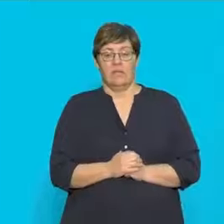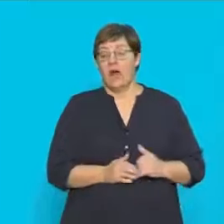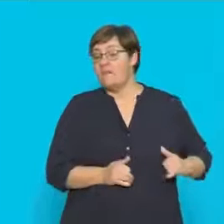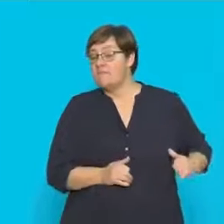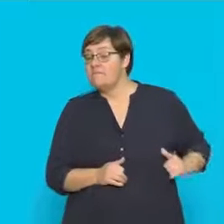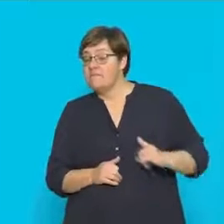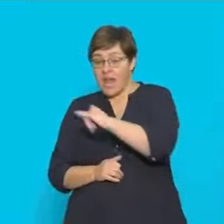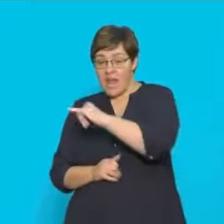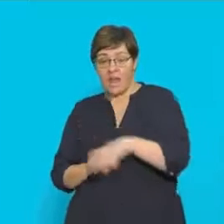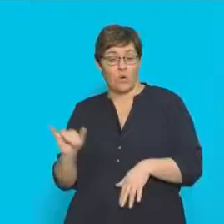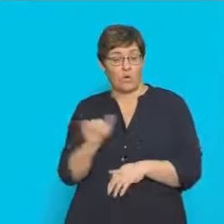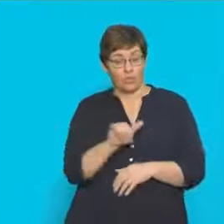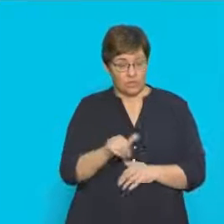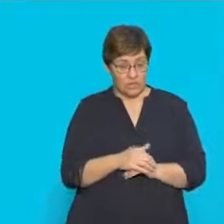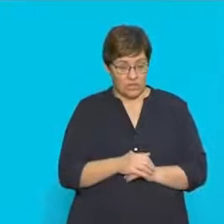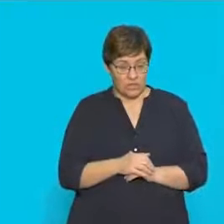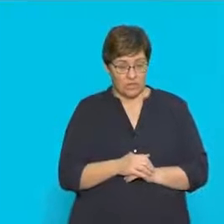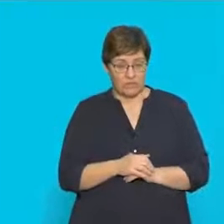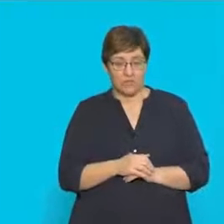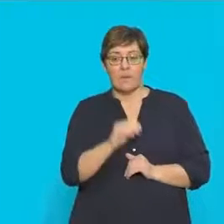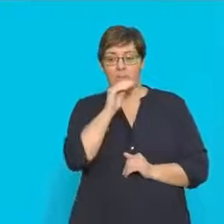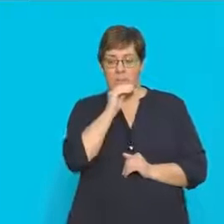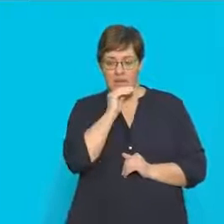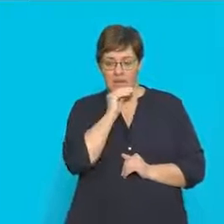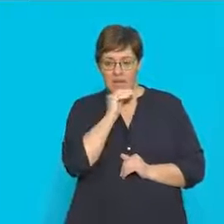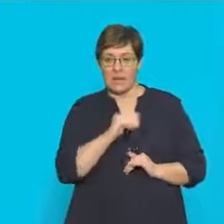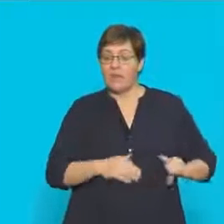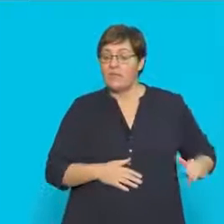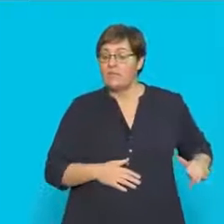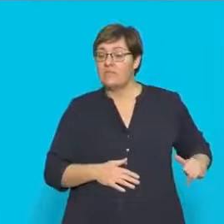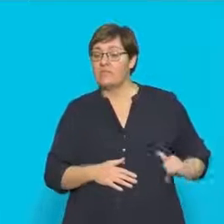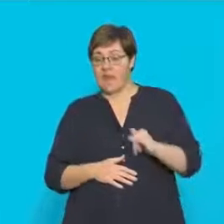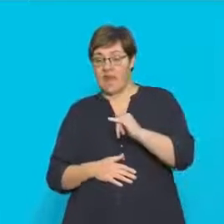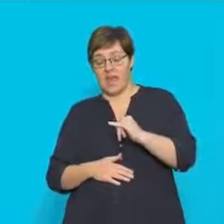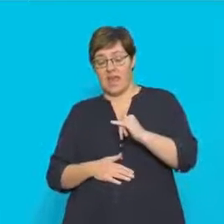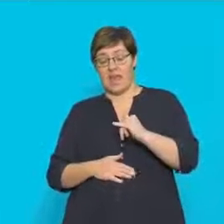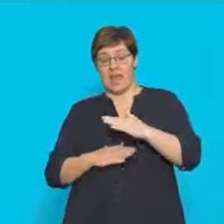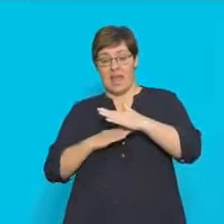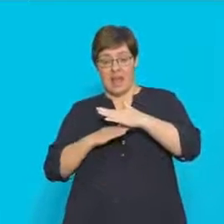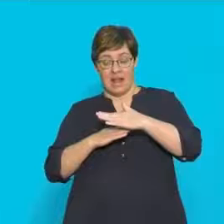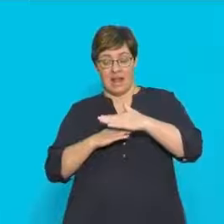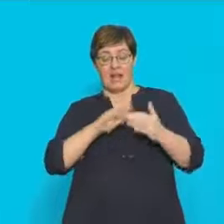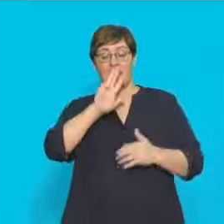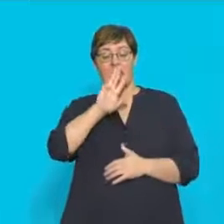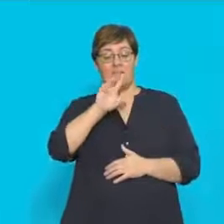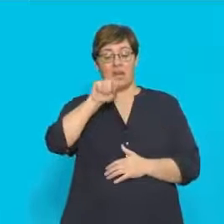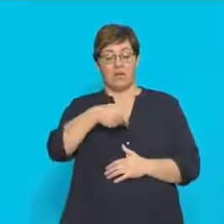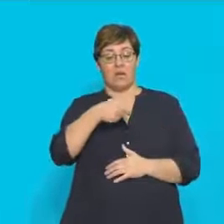must the plane fly? In other words, the plane needs to fly at an angle of